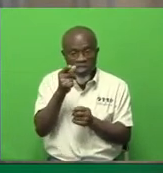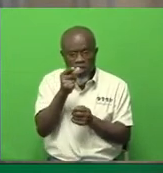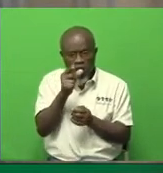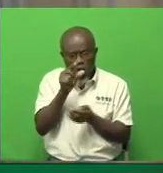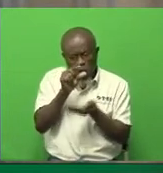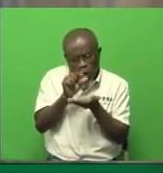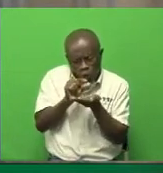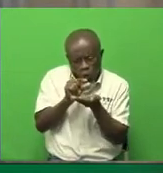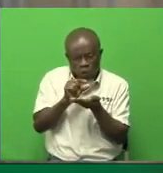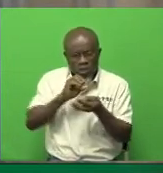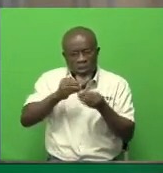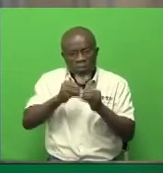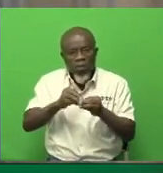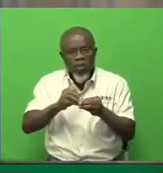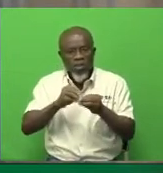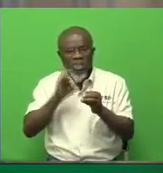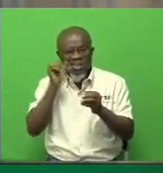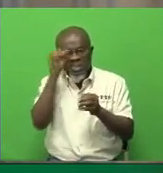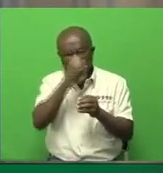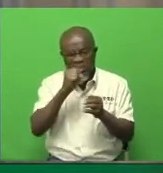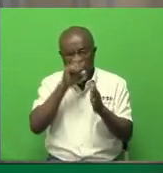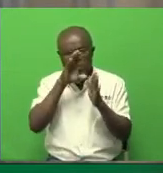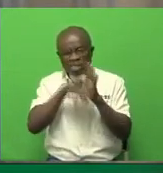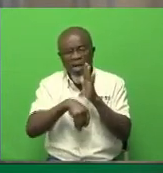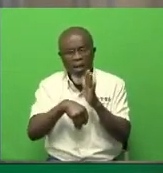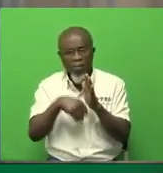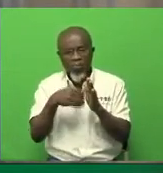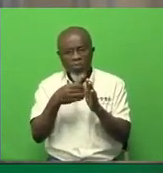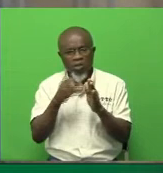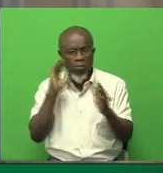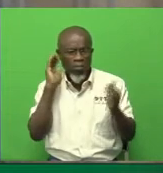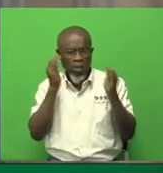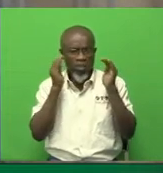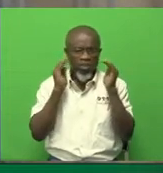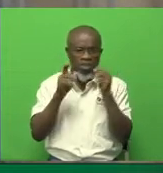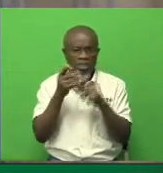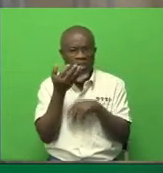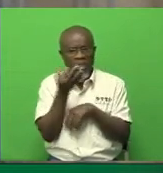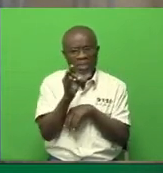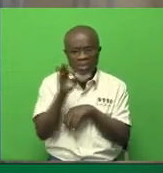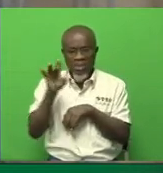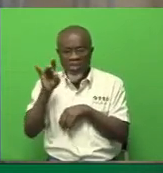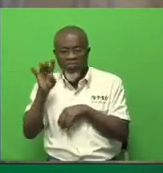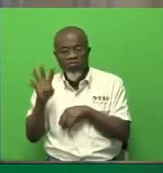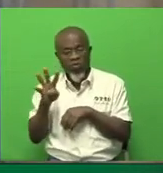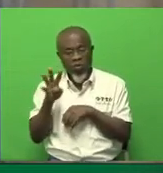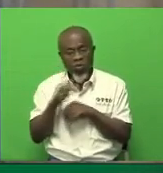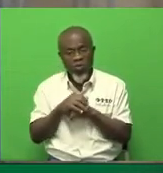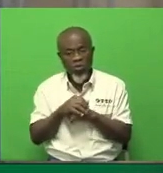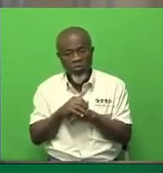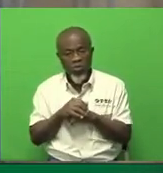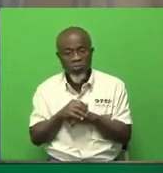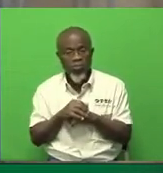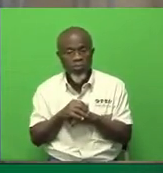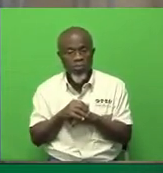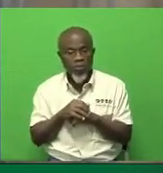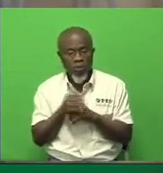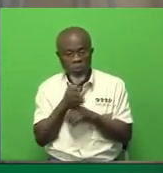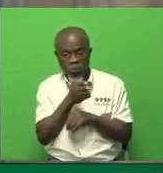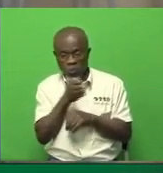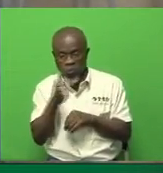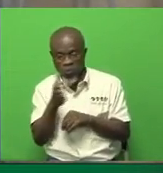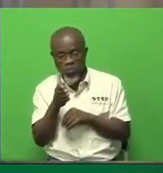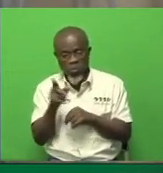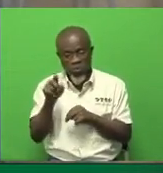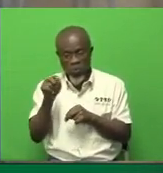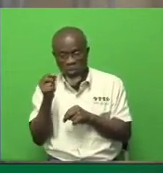serious crimes reported in this country since 1984. the current situation is critical it requires urgent attention